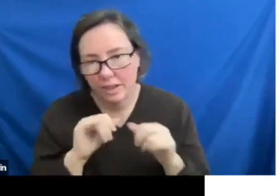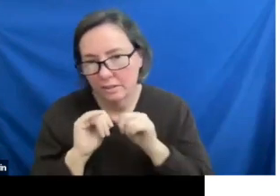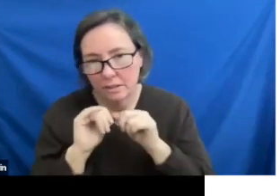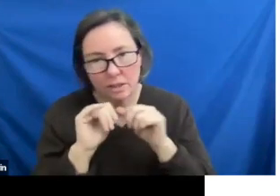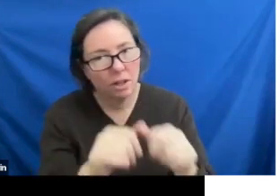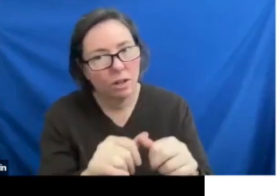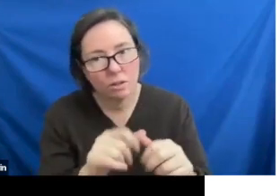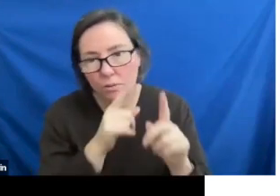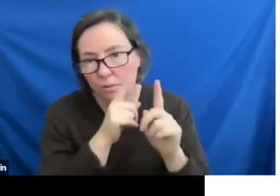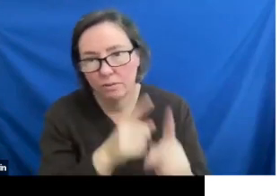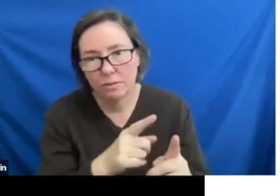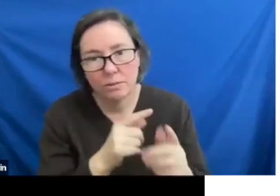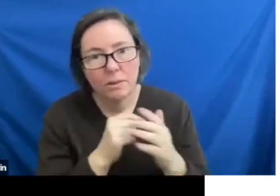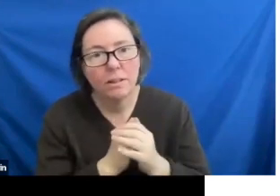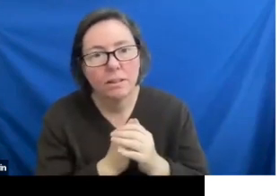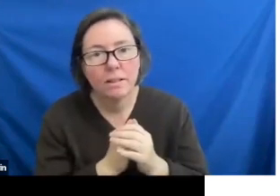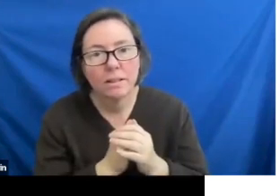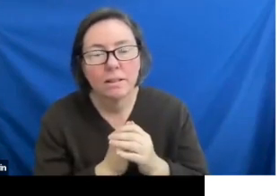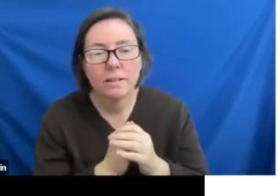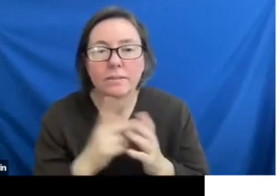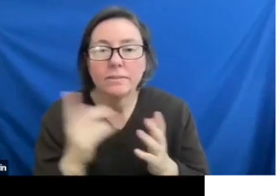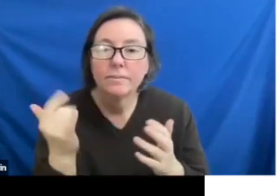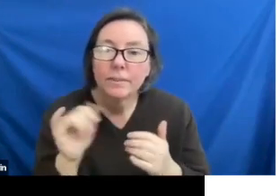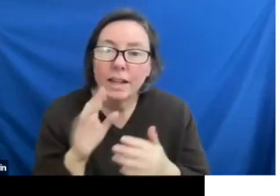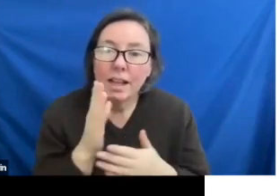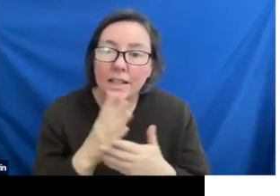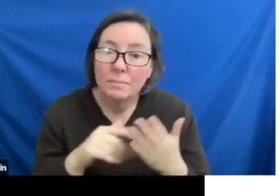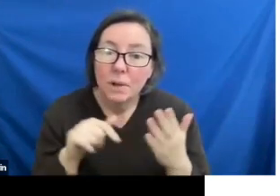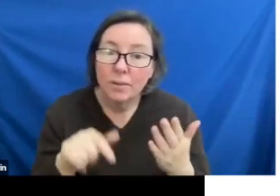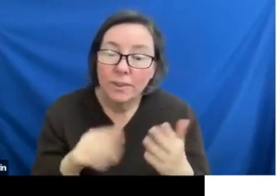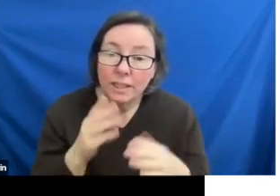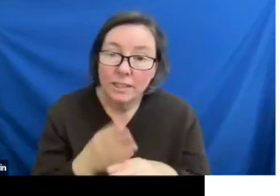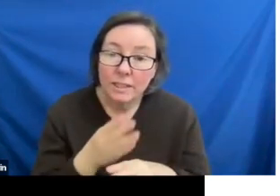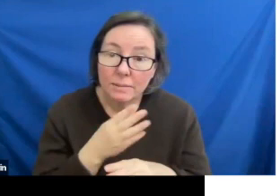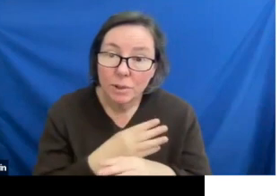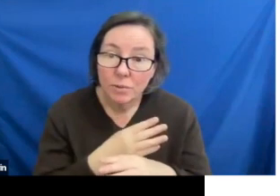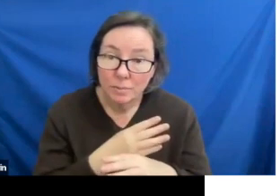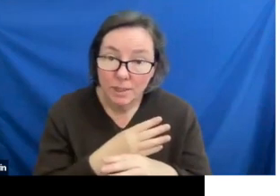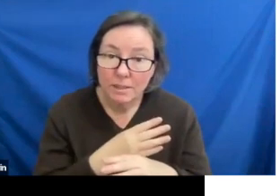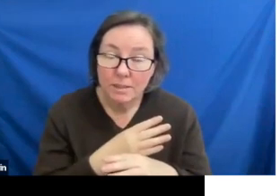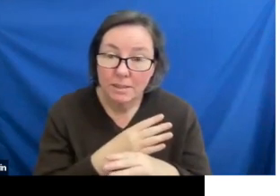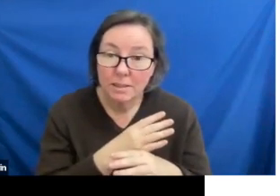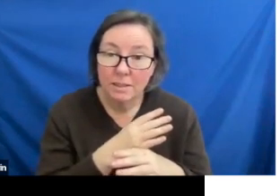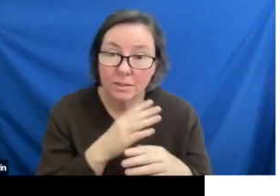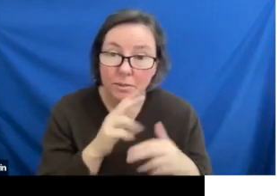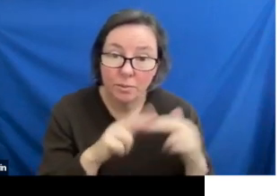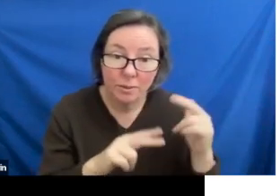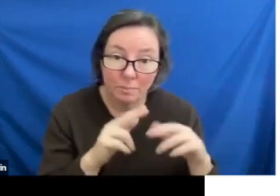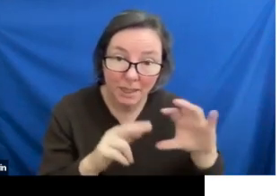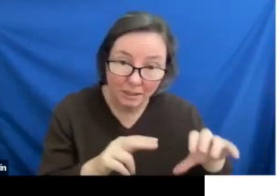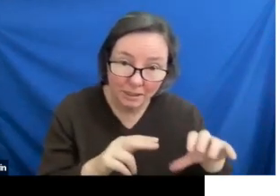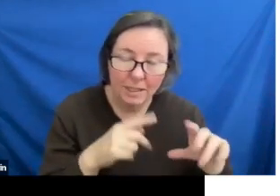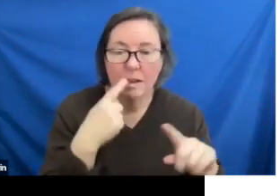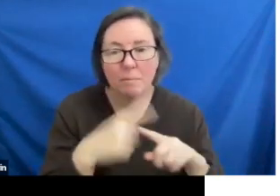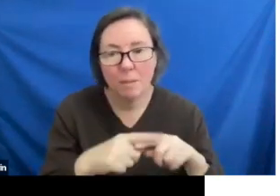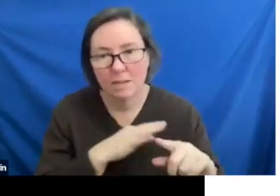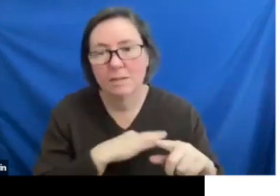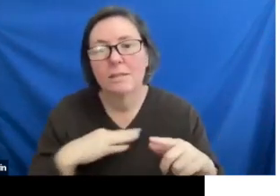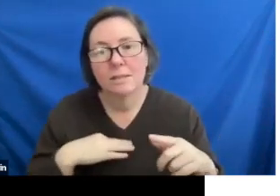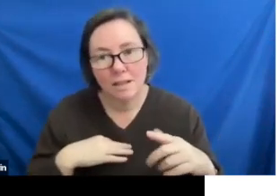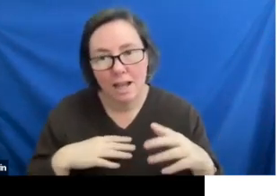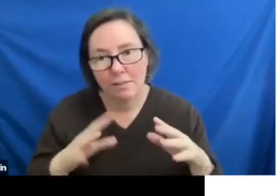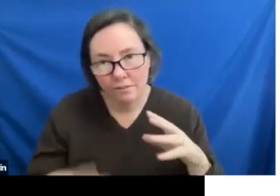to acknowledge that as part of these improvements come hand in hand with additional staffing that will be at the